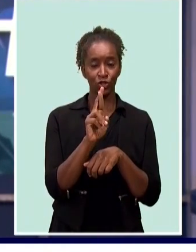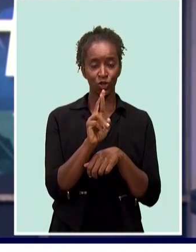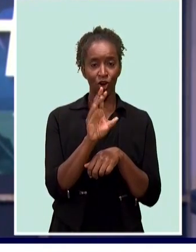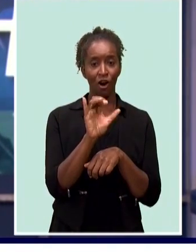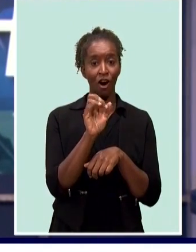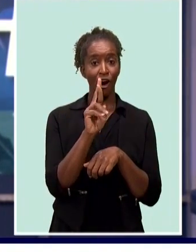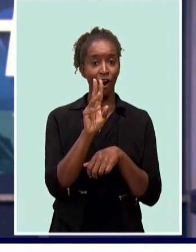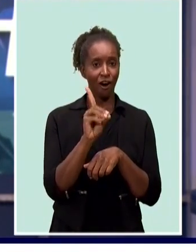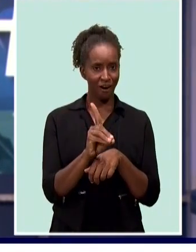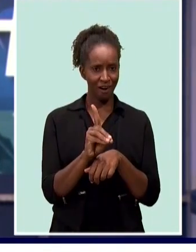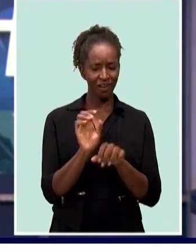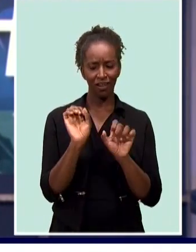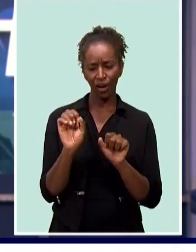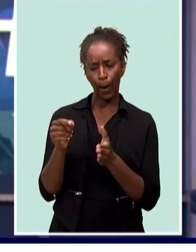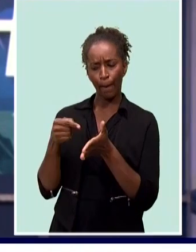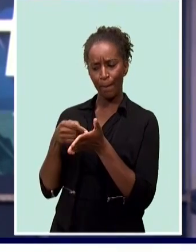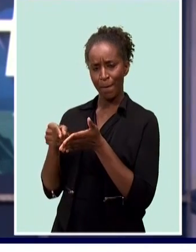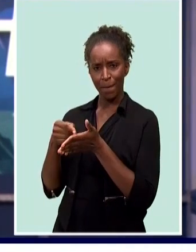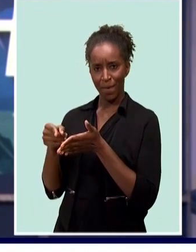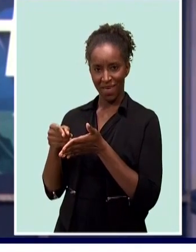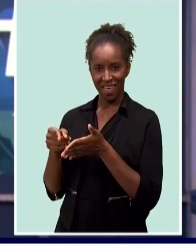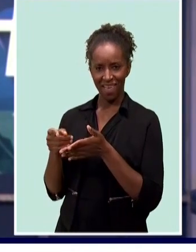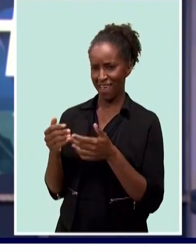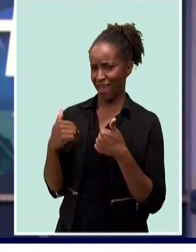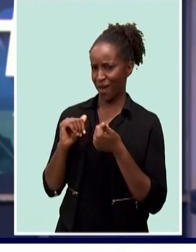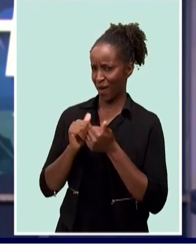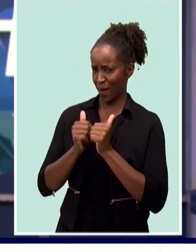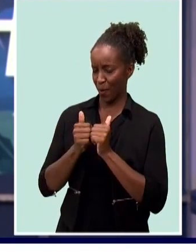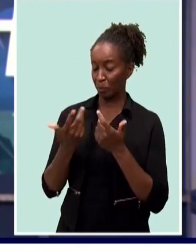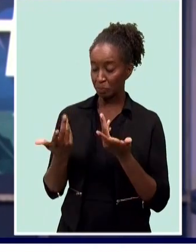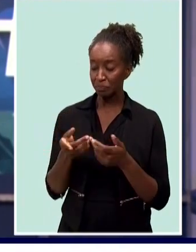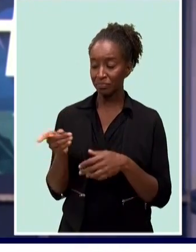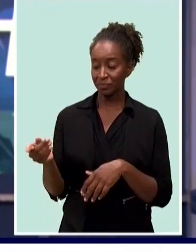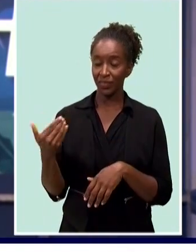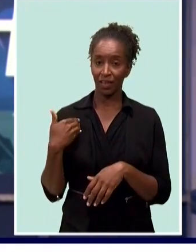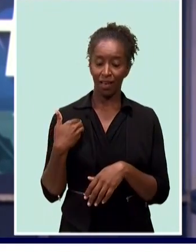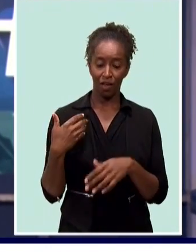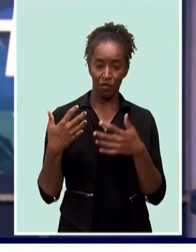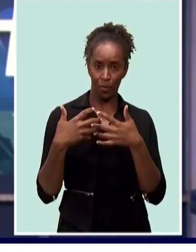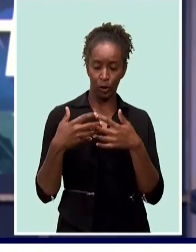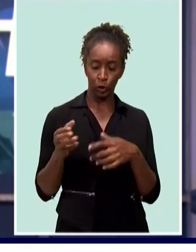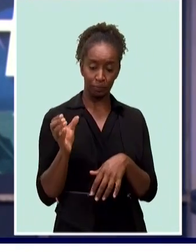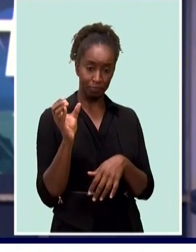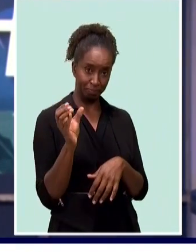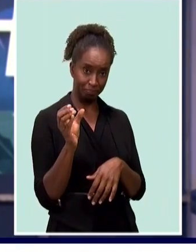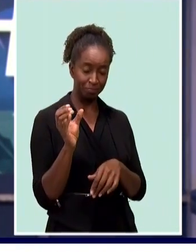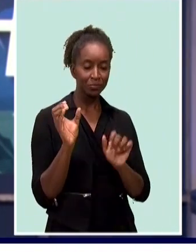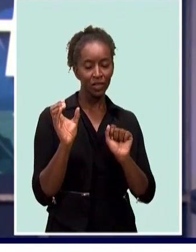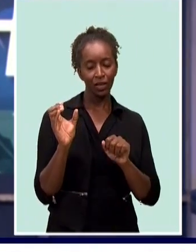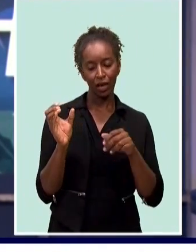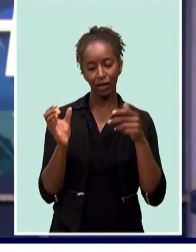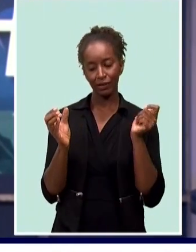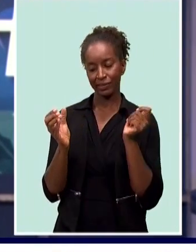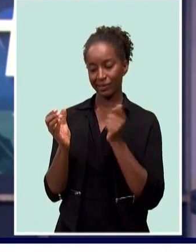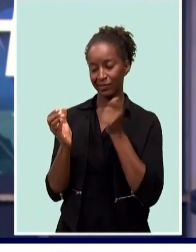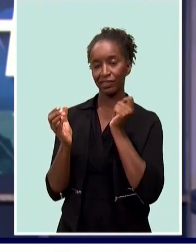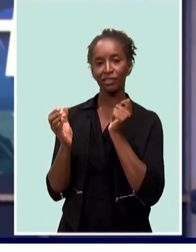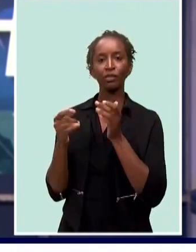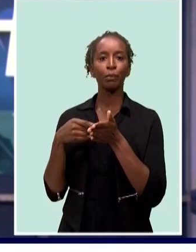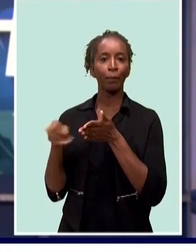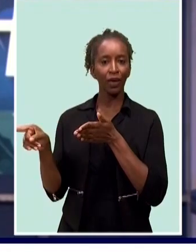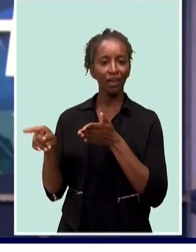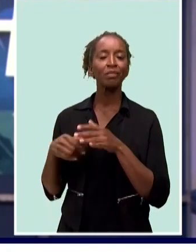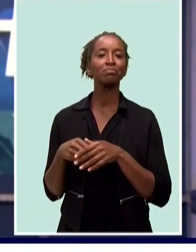the use of a handheld device to process electronic transactions. Minister of Tourism and International Transport Carrie Simmons made